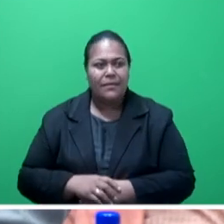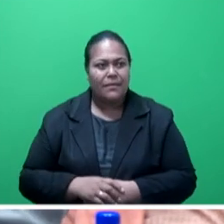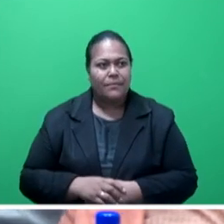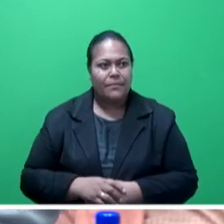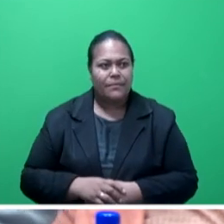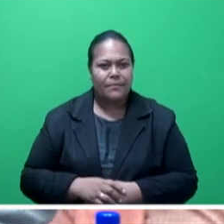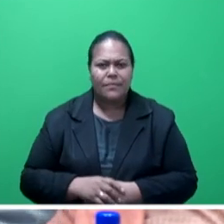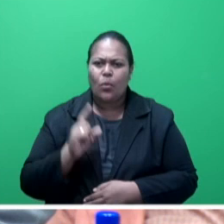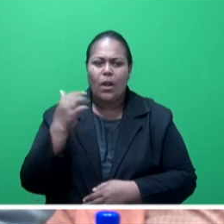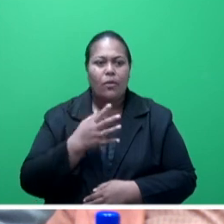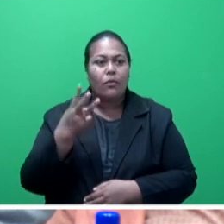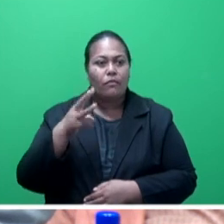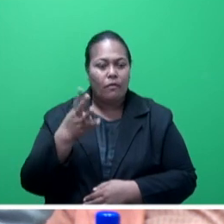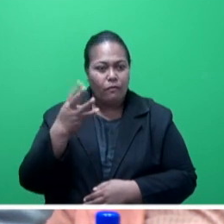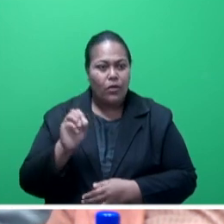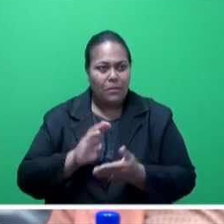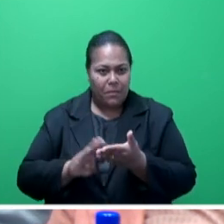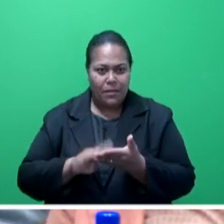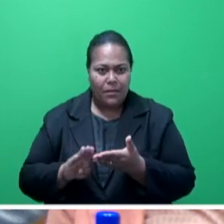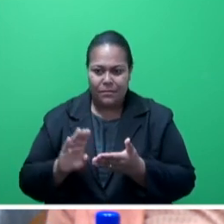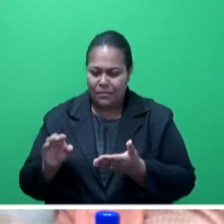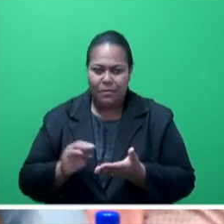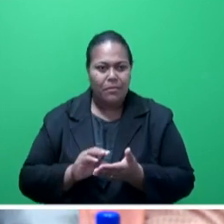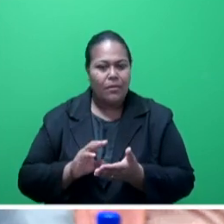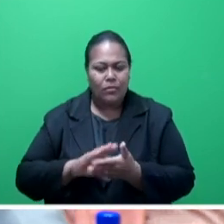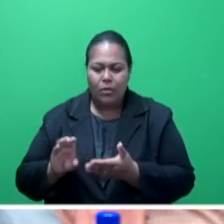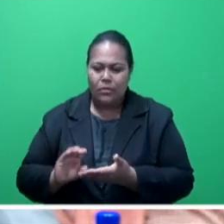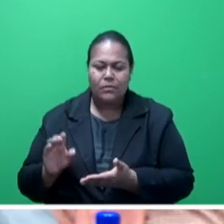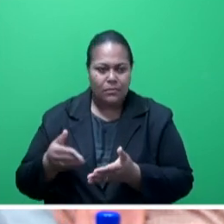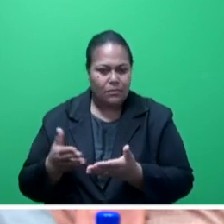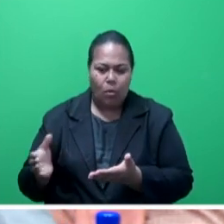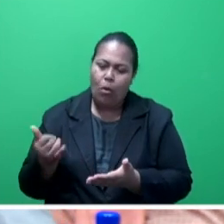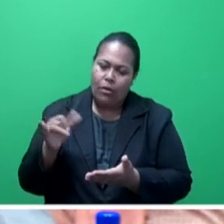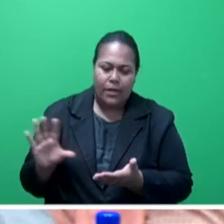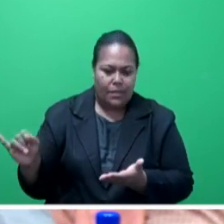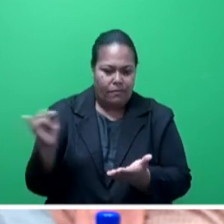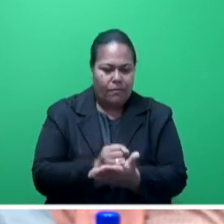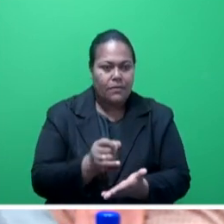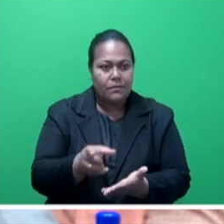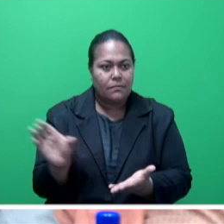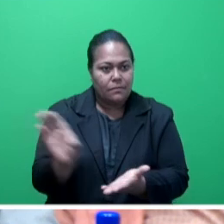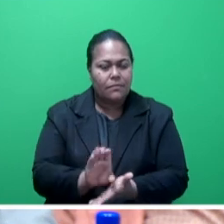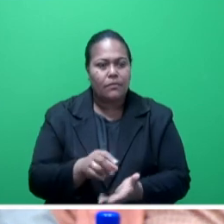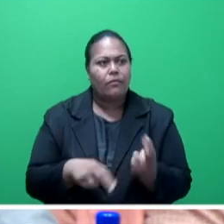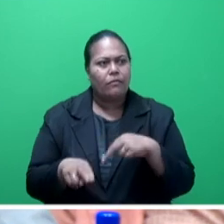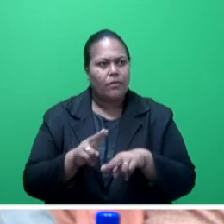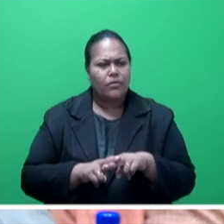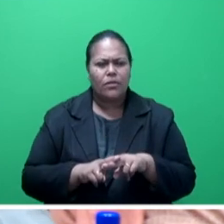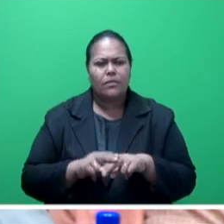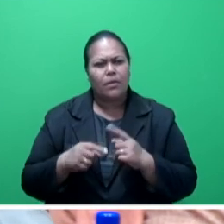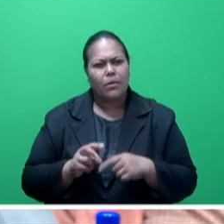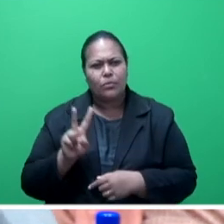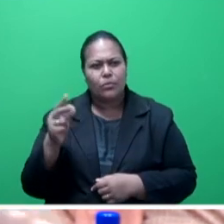million into this venture. Before it sells an ounce of gold, it has already invested $140 million. There's about 200 people